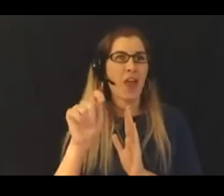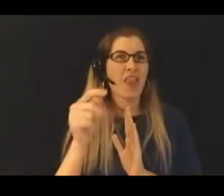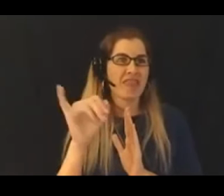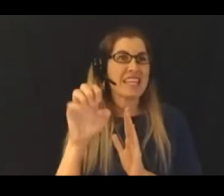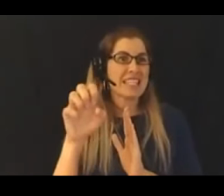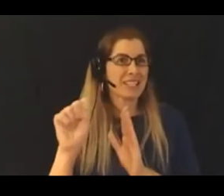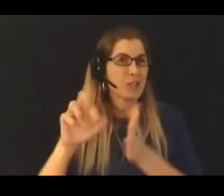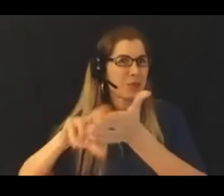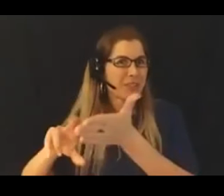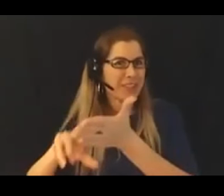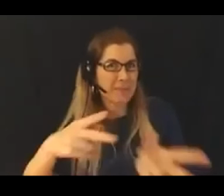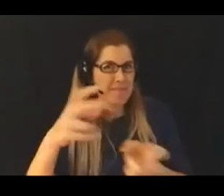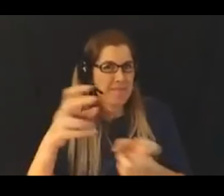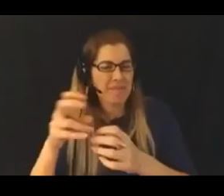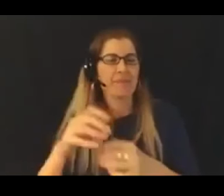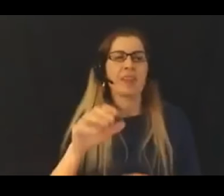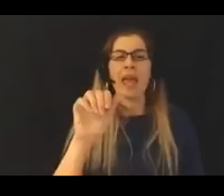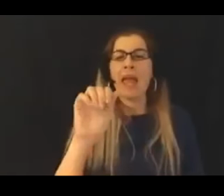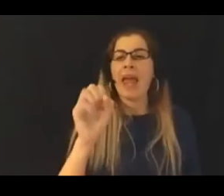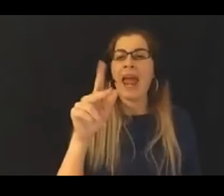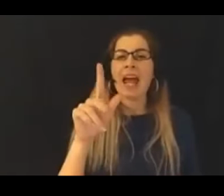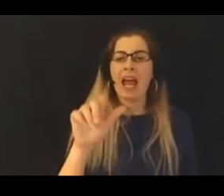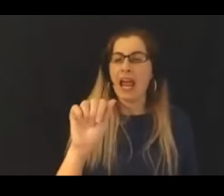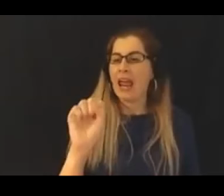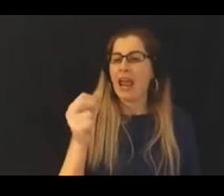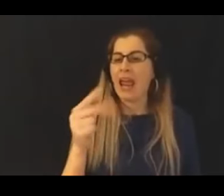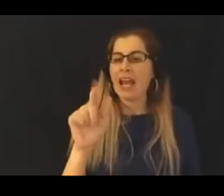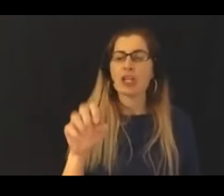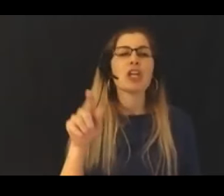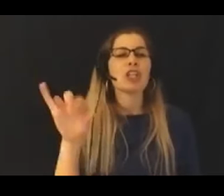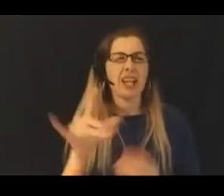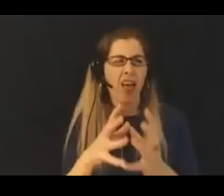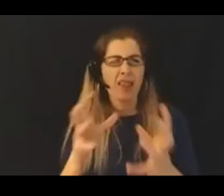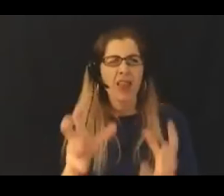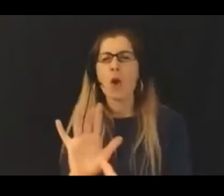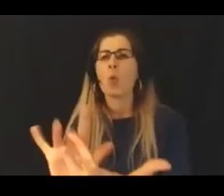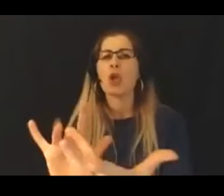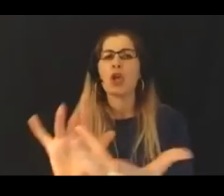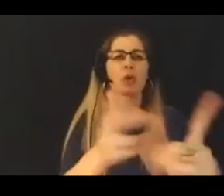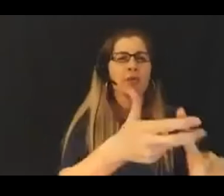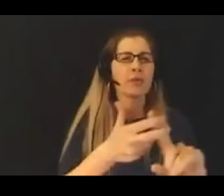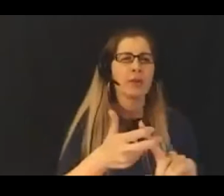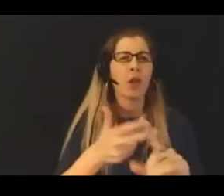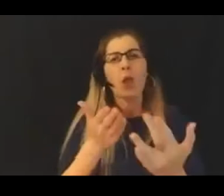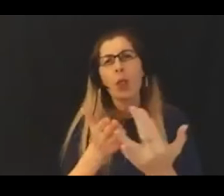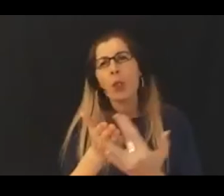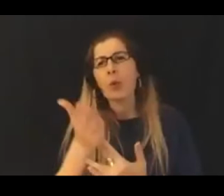research. And so she did a lot of the outreach for us through a variety of online